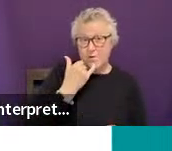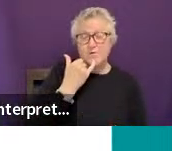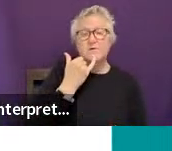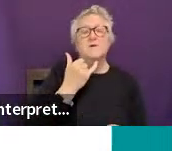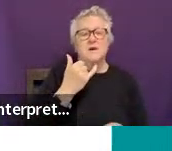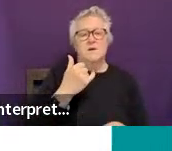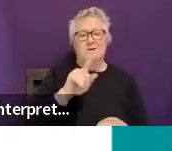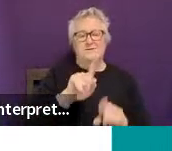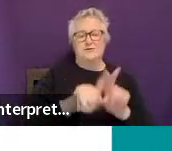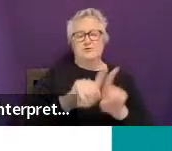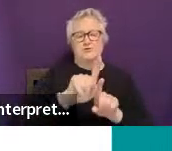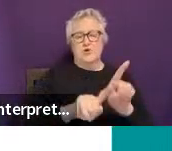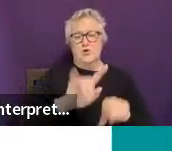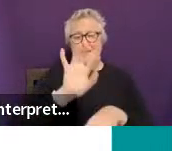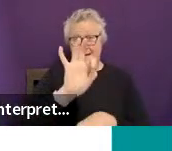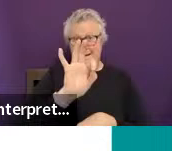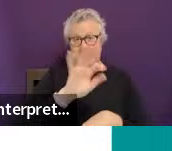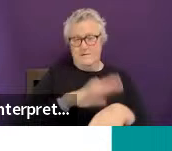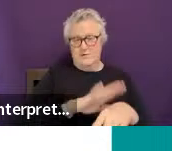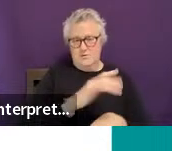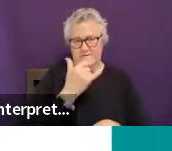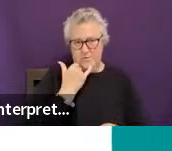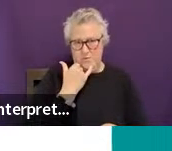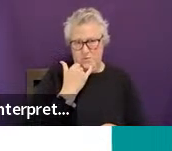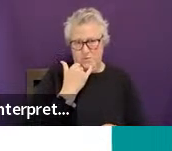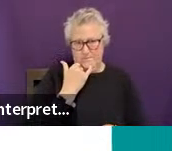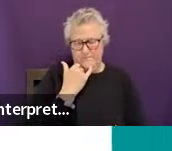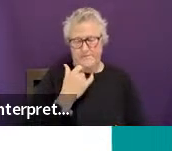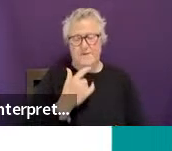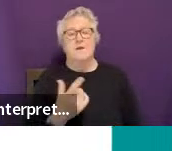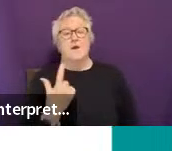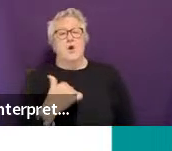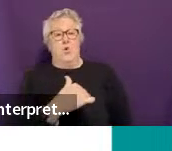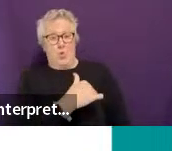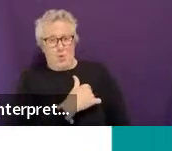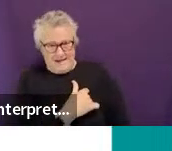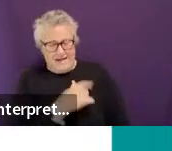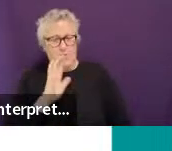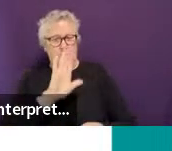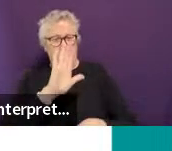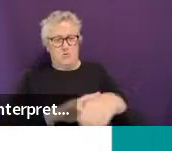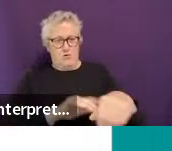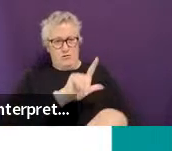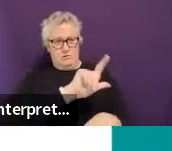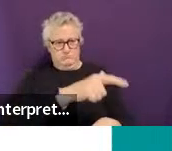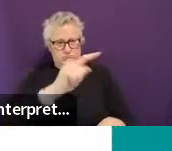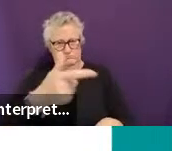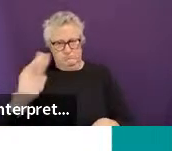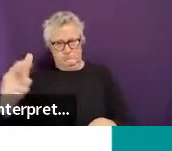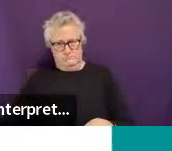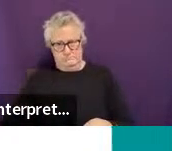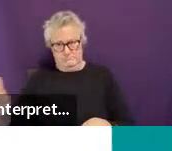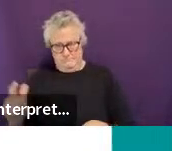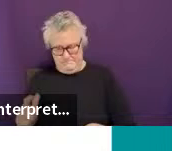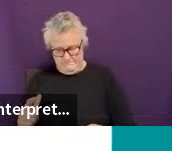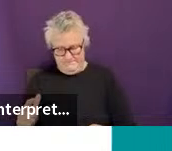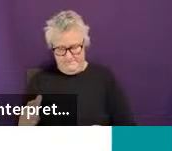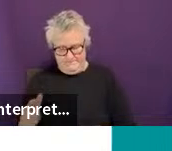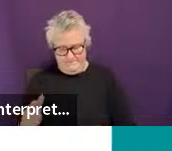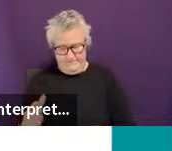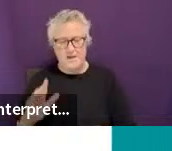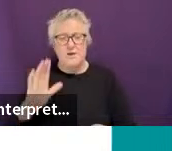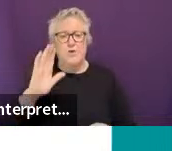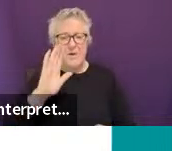facilitator, or I, will call on participants, and Brent will also be helping to support that effort. You will receive an